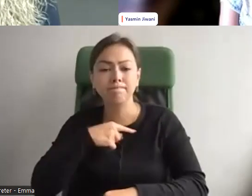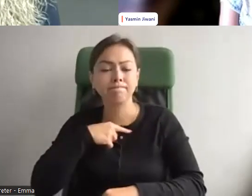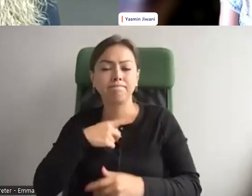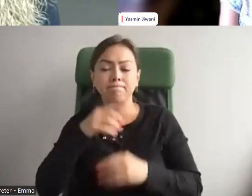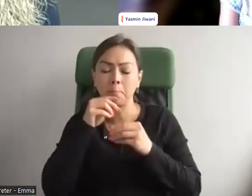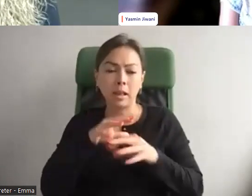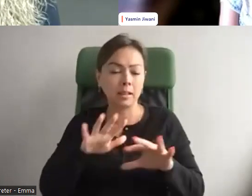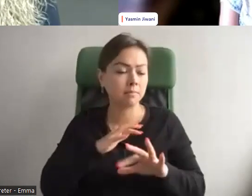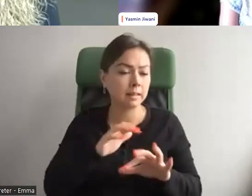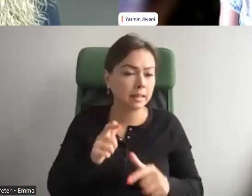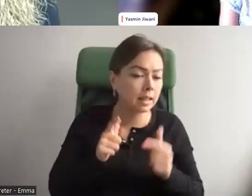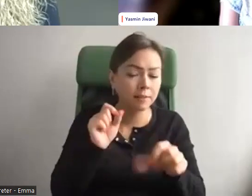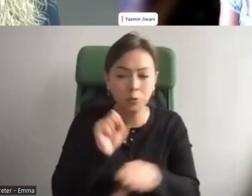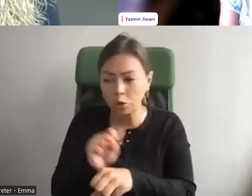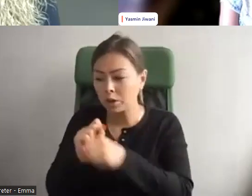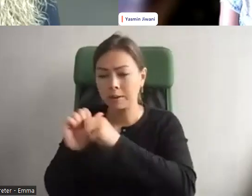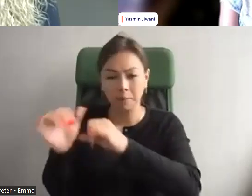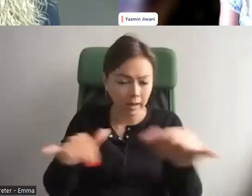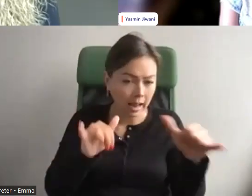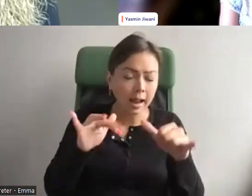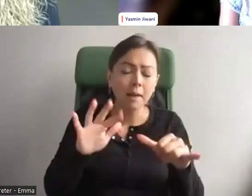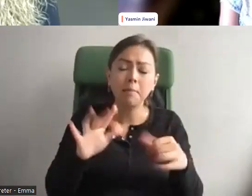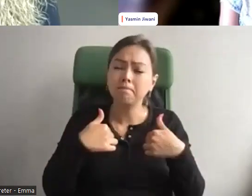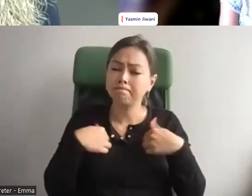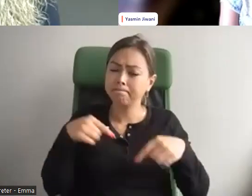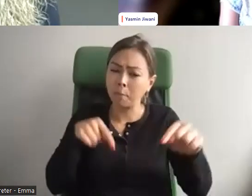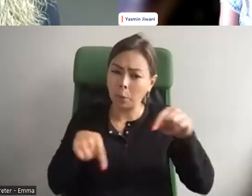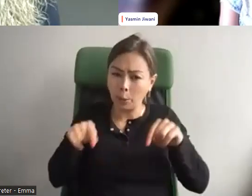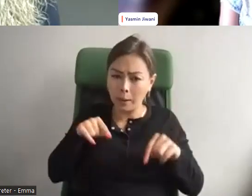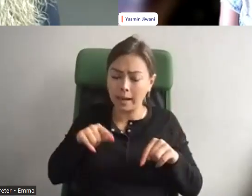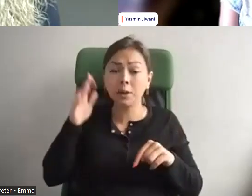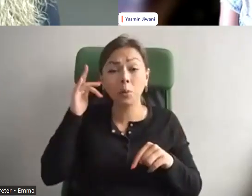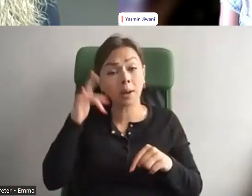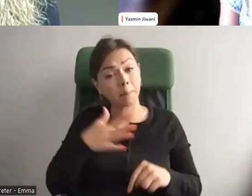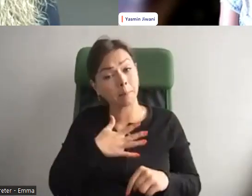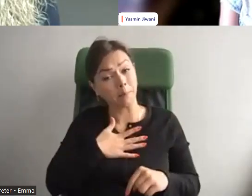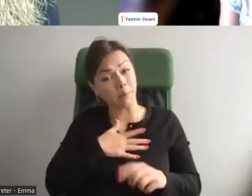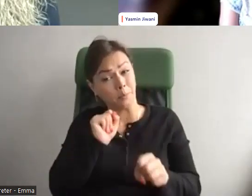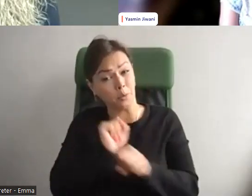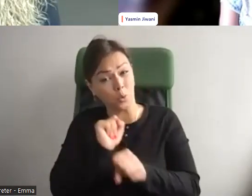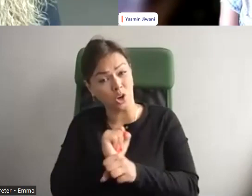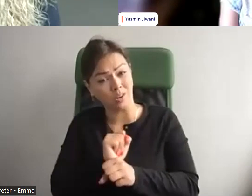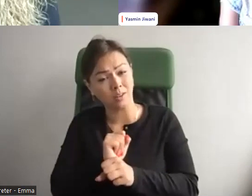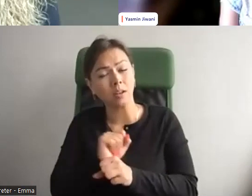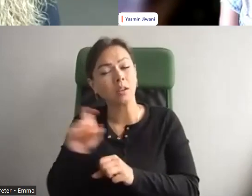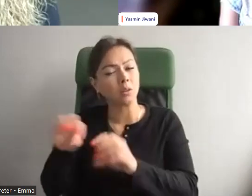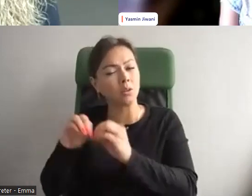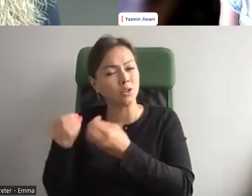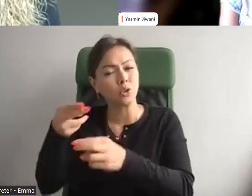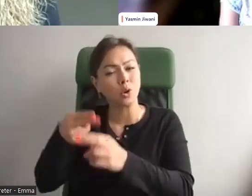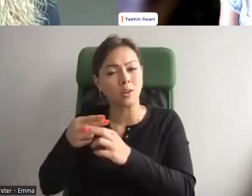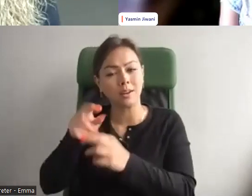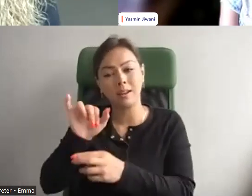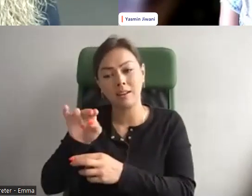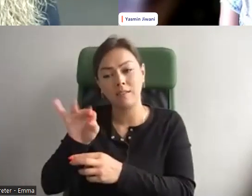back a little bit historically, because the part of my frame for this work that we do at Informed Opinions was informed